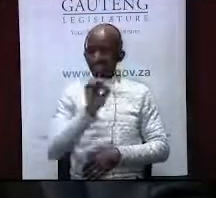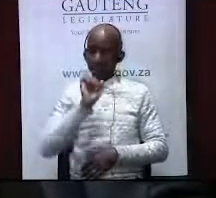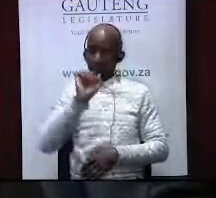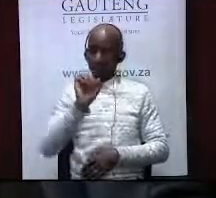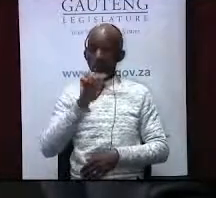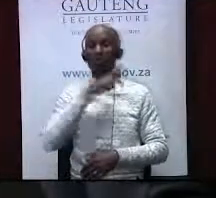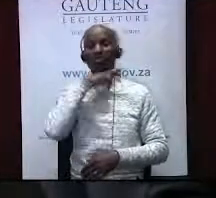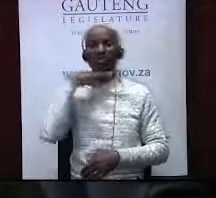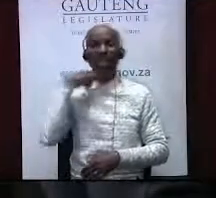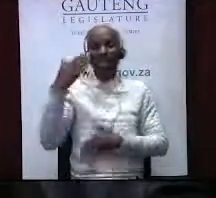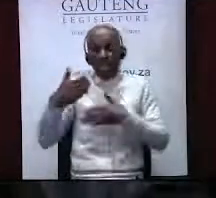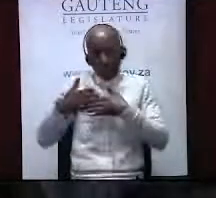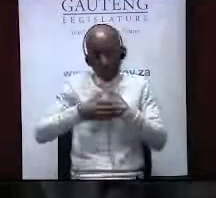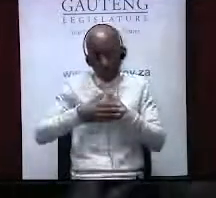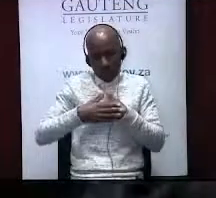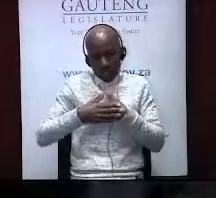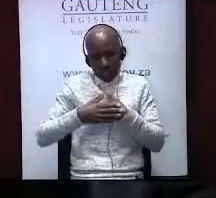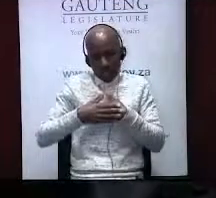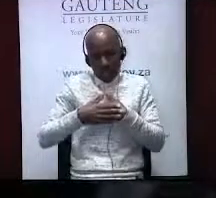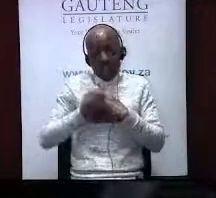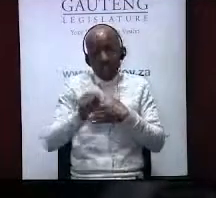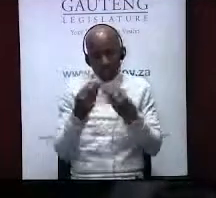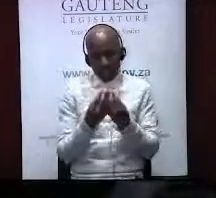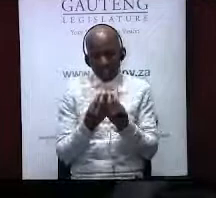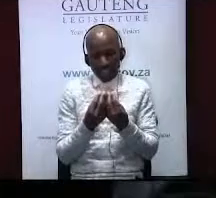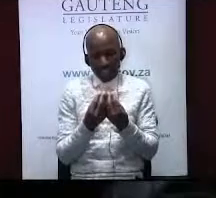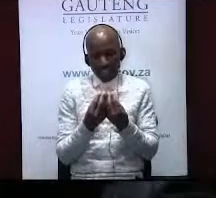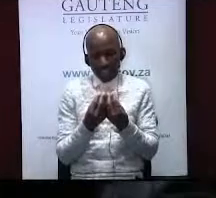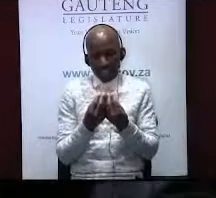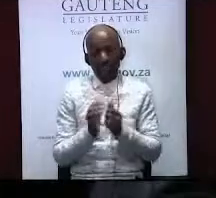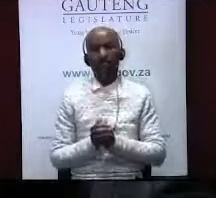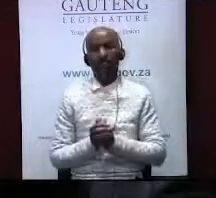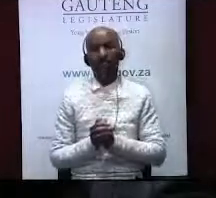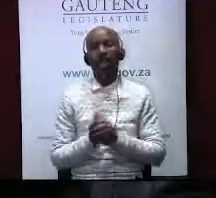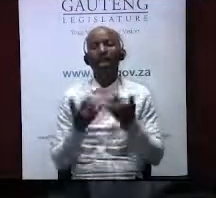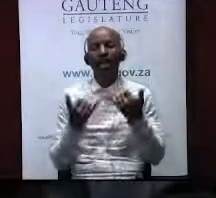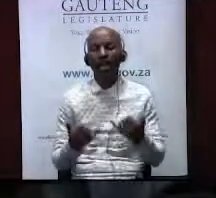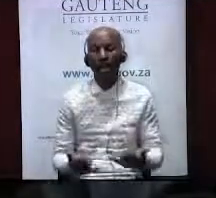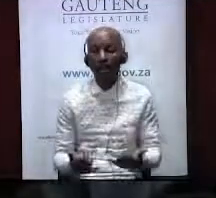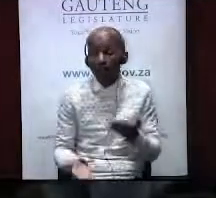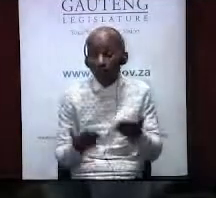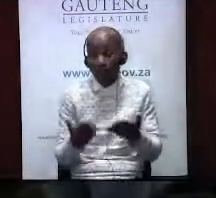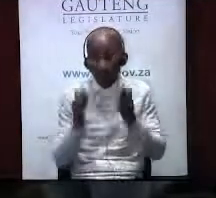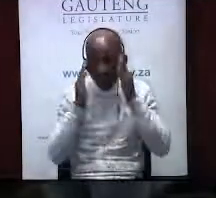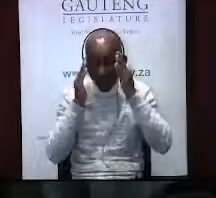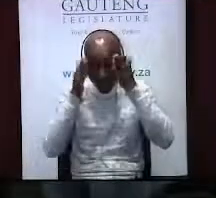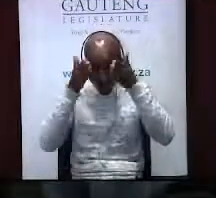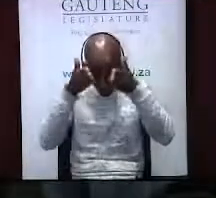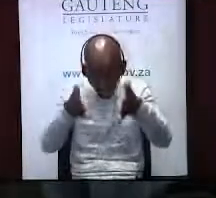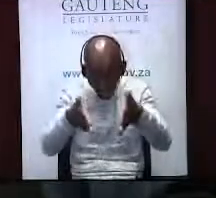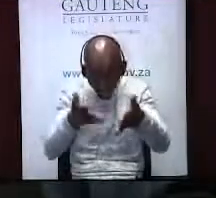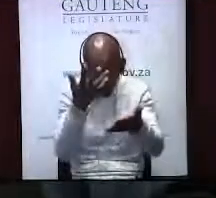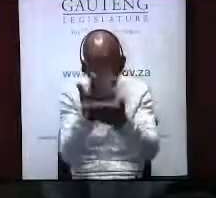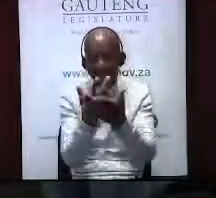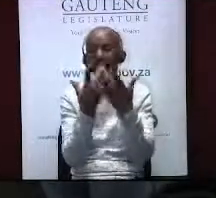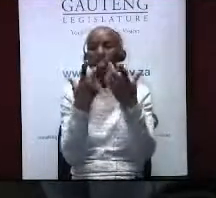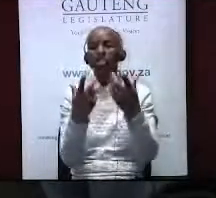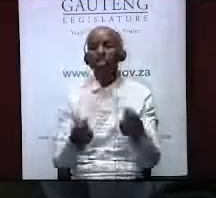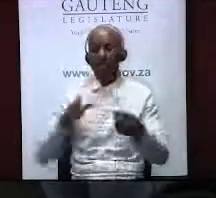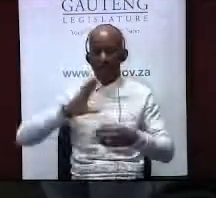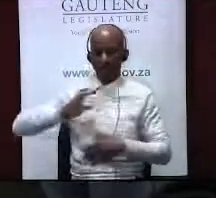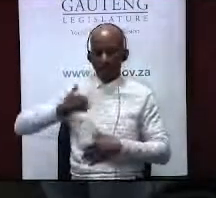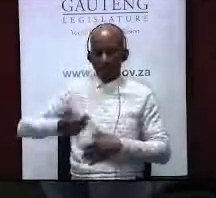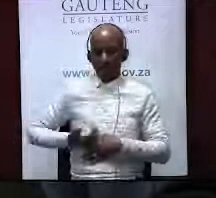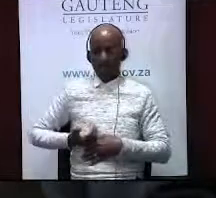really closing doors for such illnesses. So may we focus on what we're supposed to do as